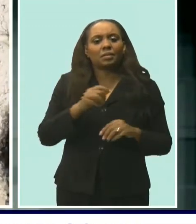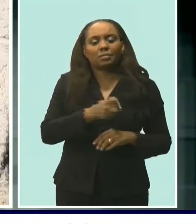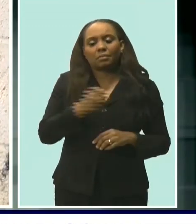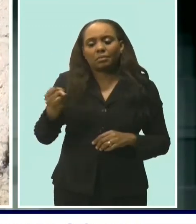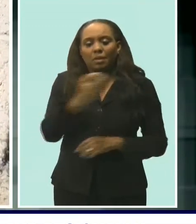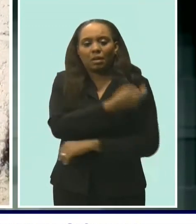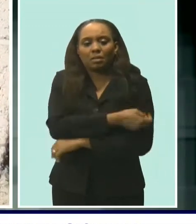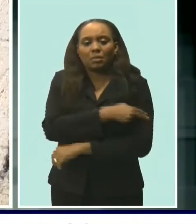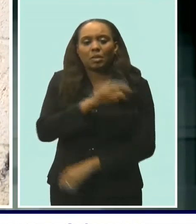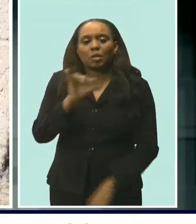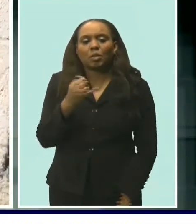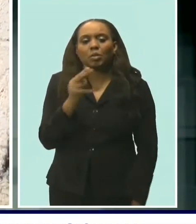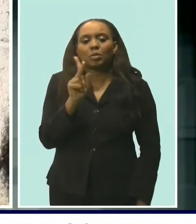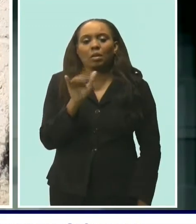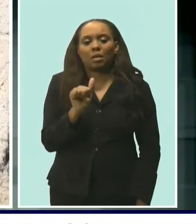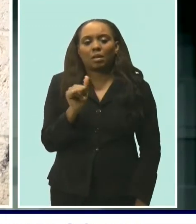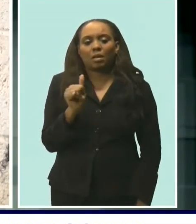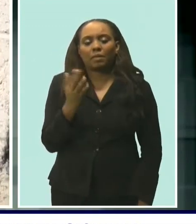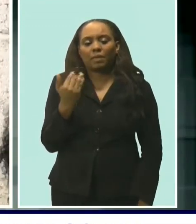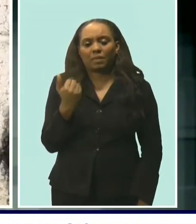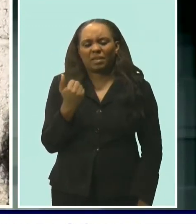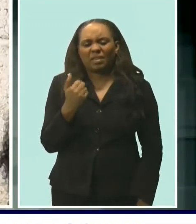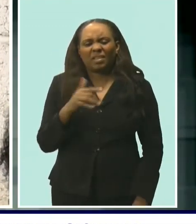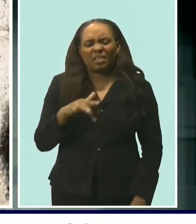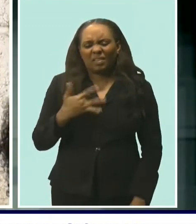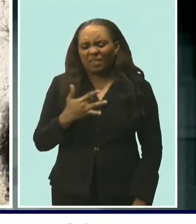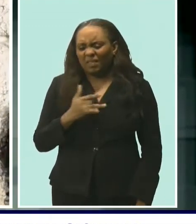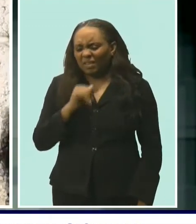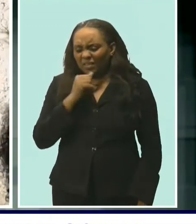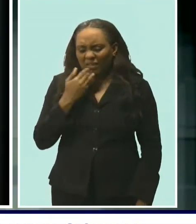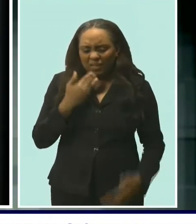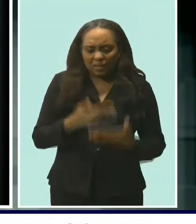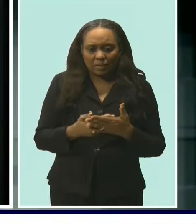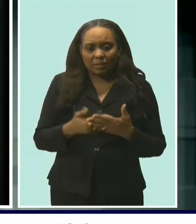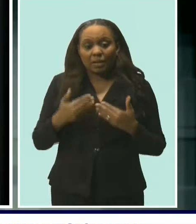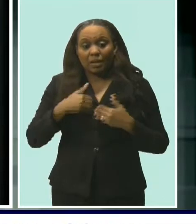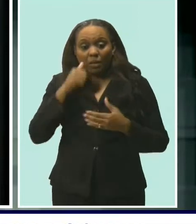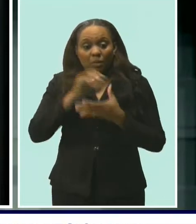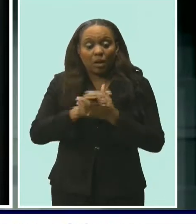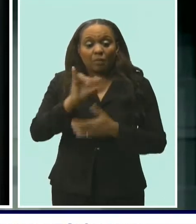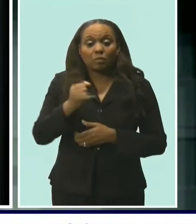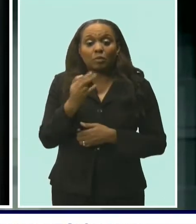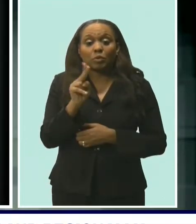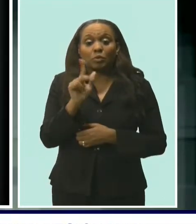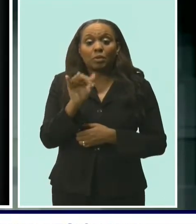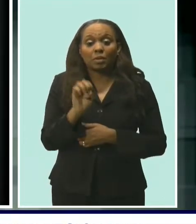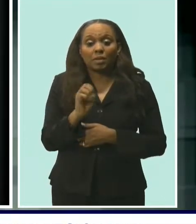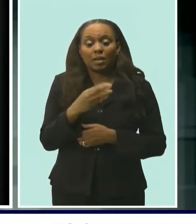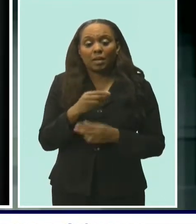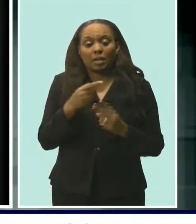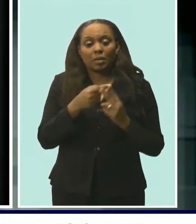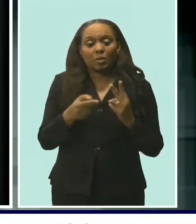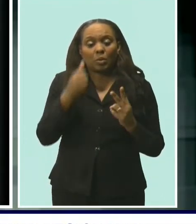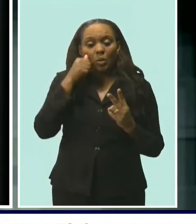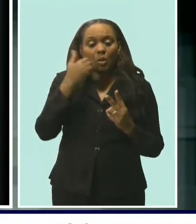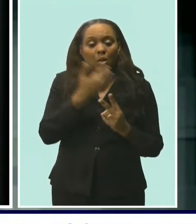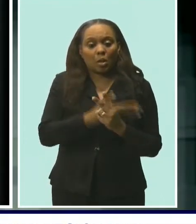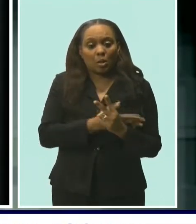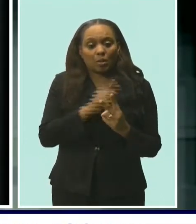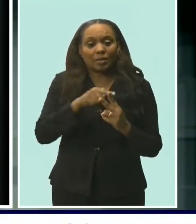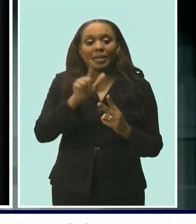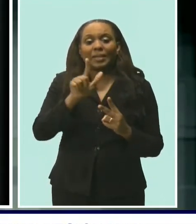July 15th after complaining of feeling unwell. He leaves to mourn his wife Julie and daughters Leah and